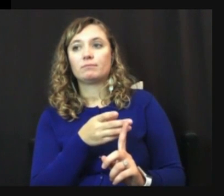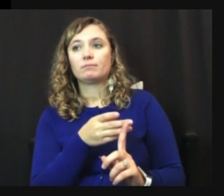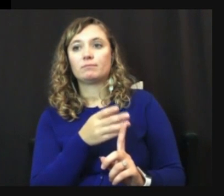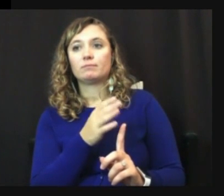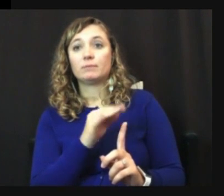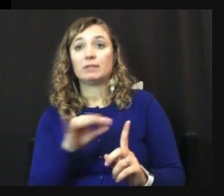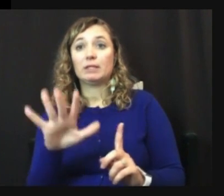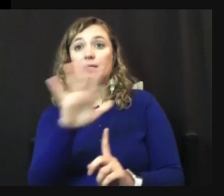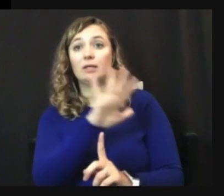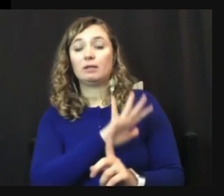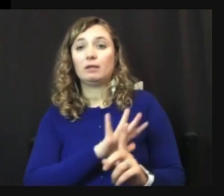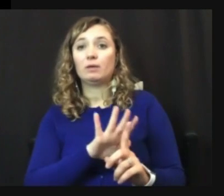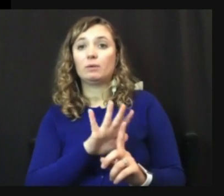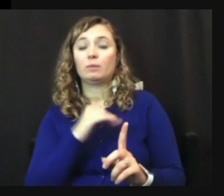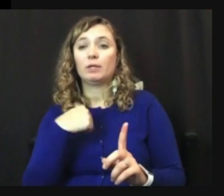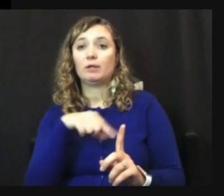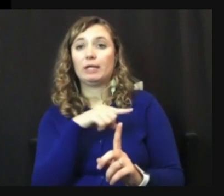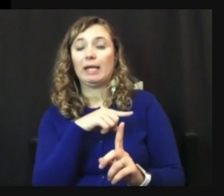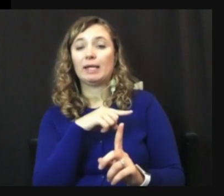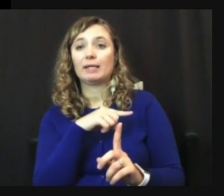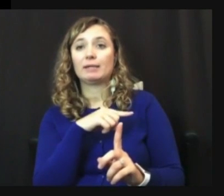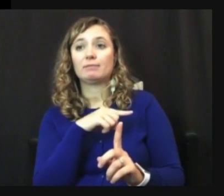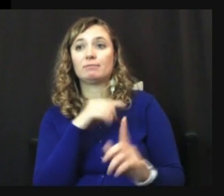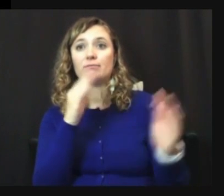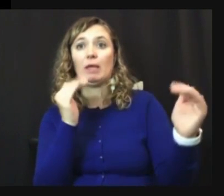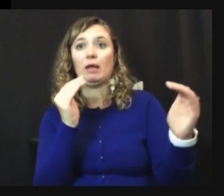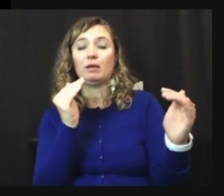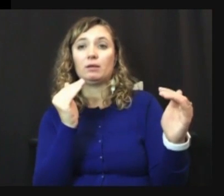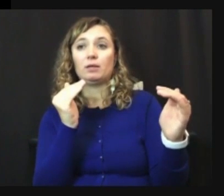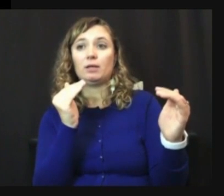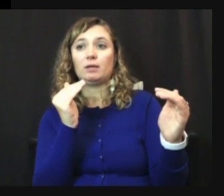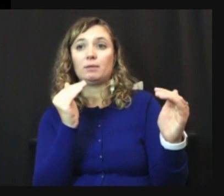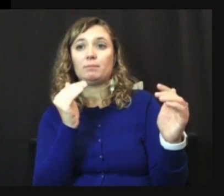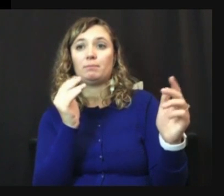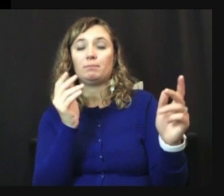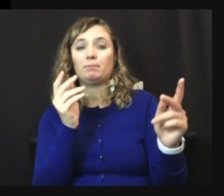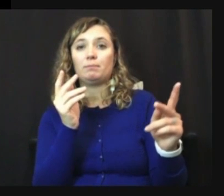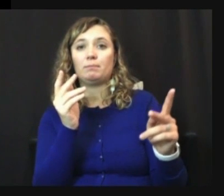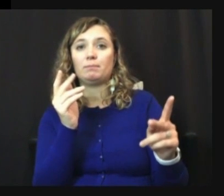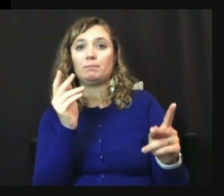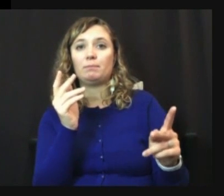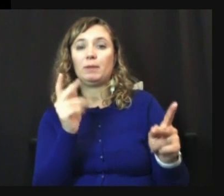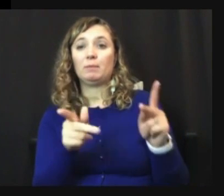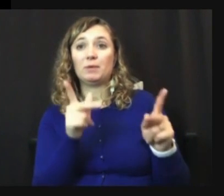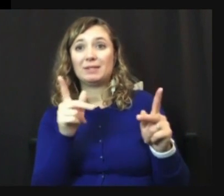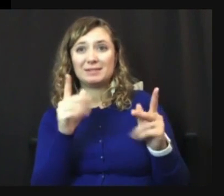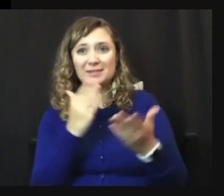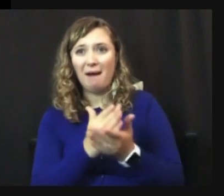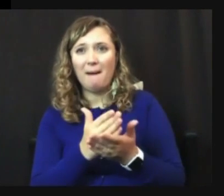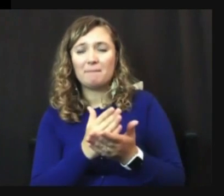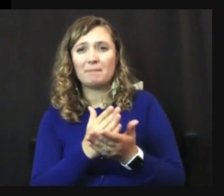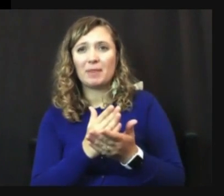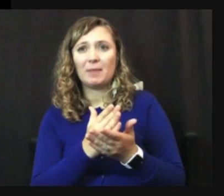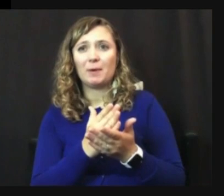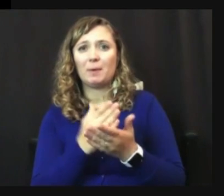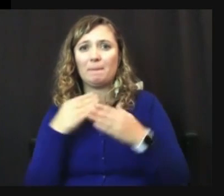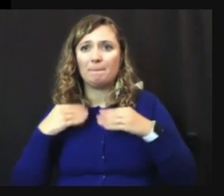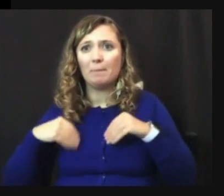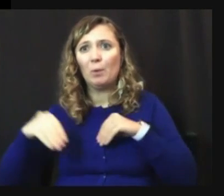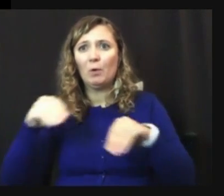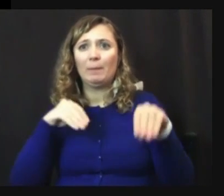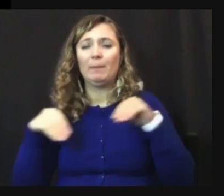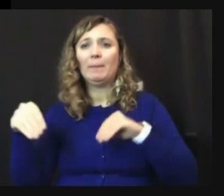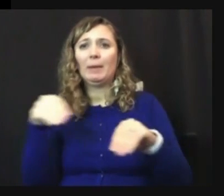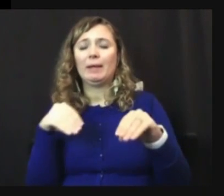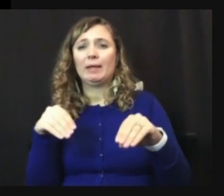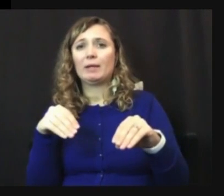sadly expecting somebody to stop the motor movements that are just getting our body in tune with